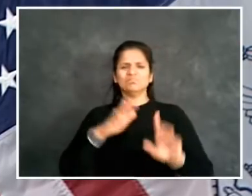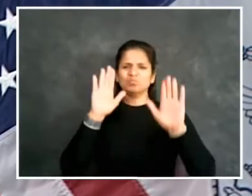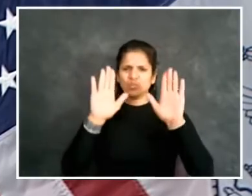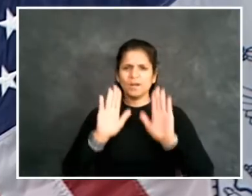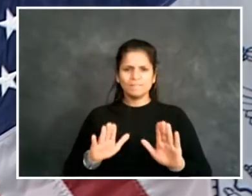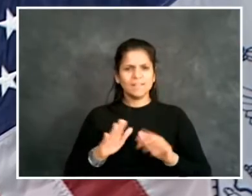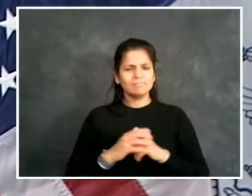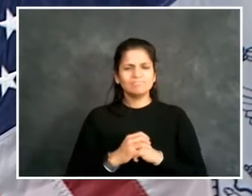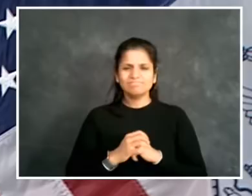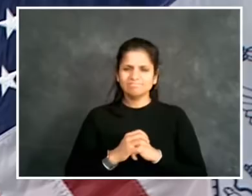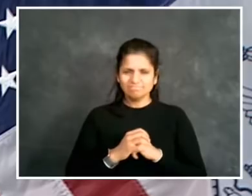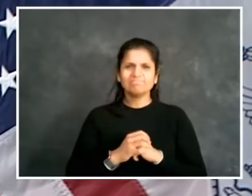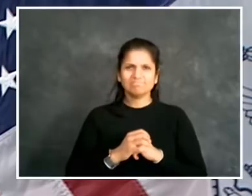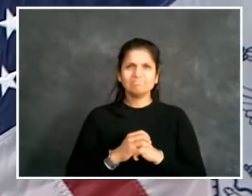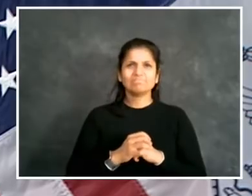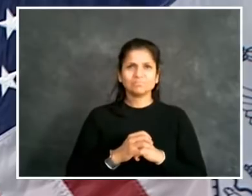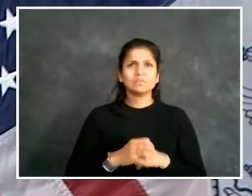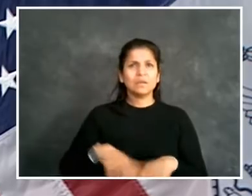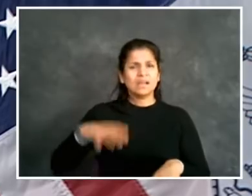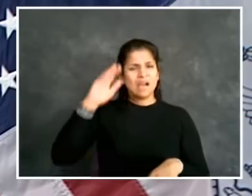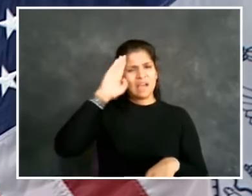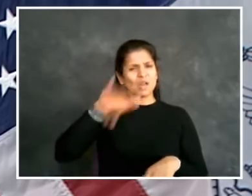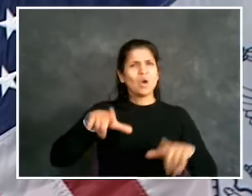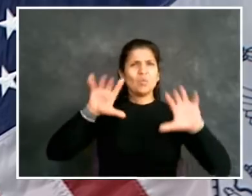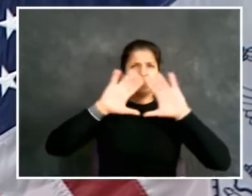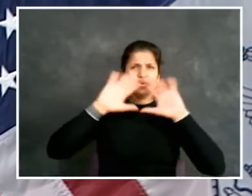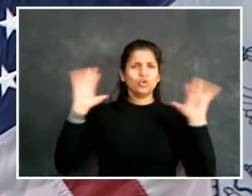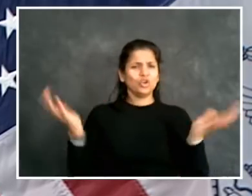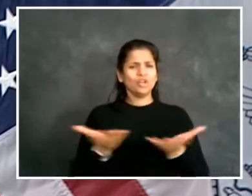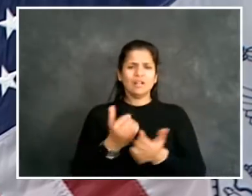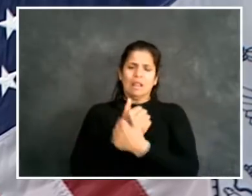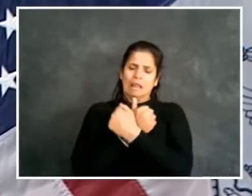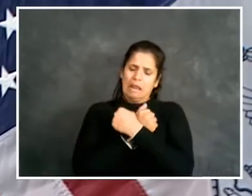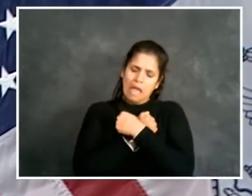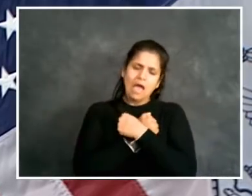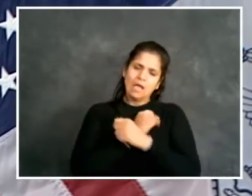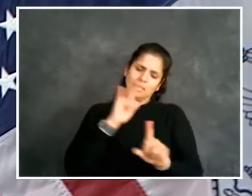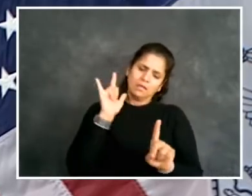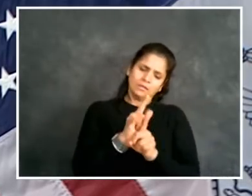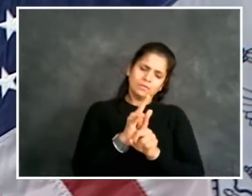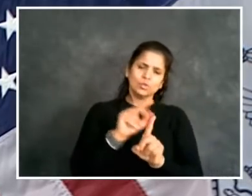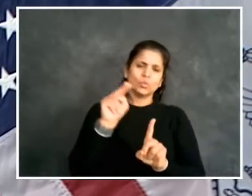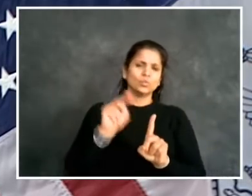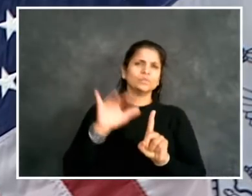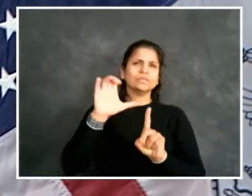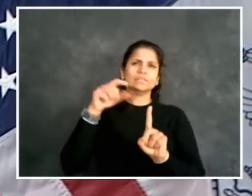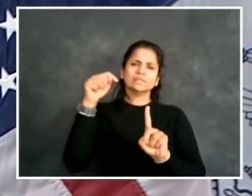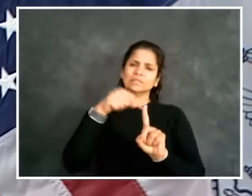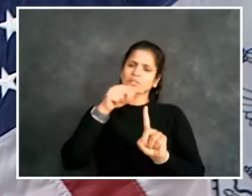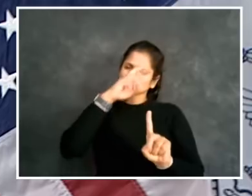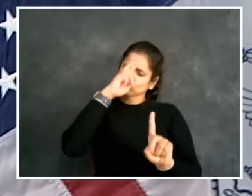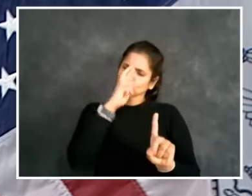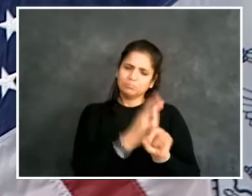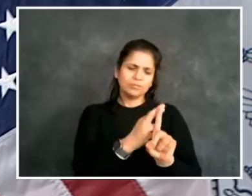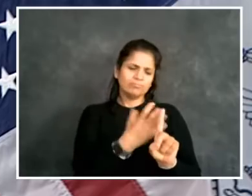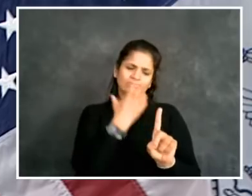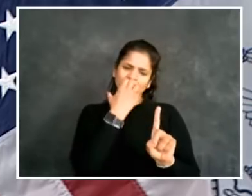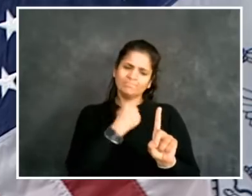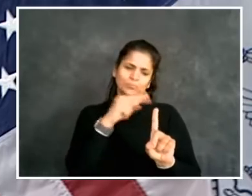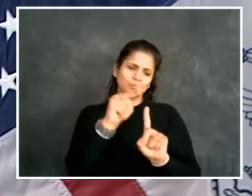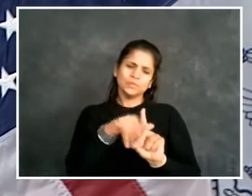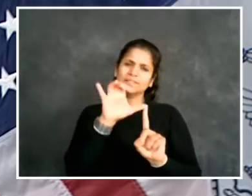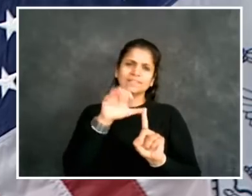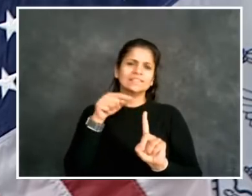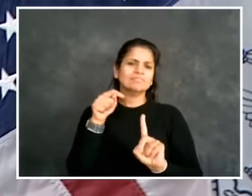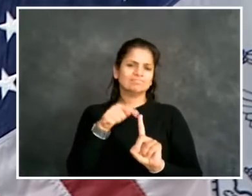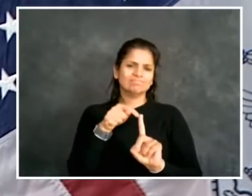New York City already. But the admiration for New York City is growing as we speak because of